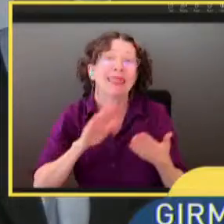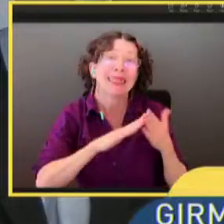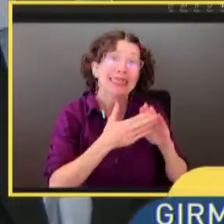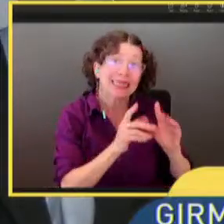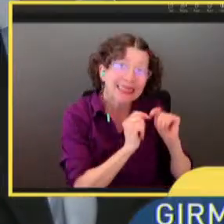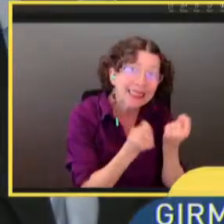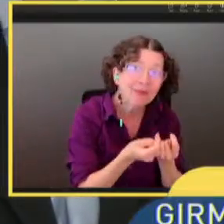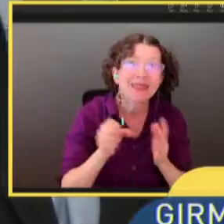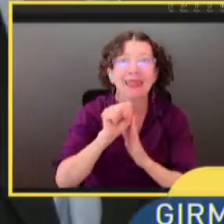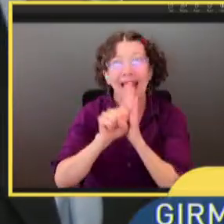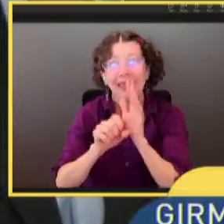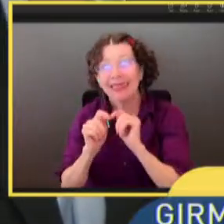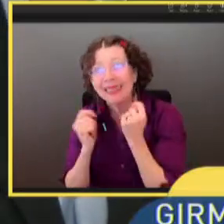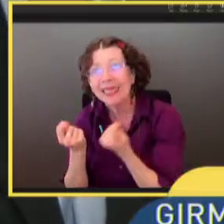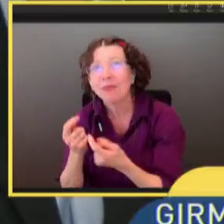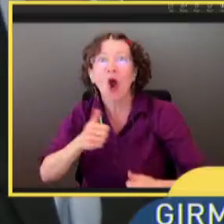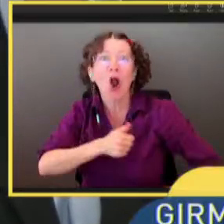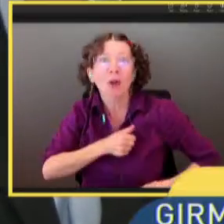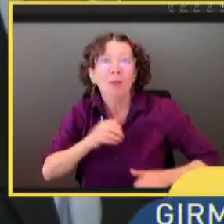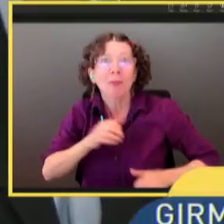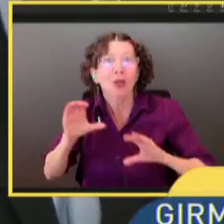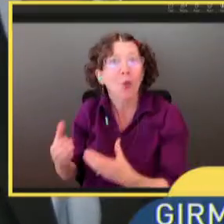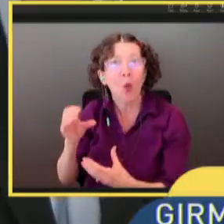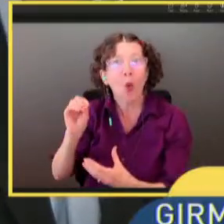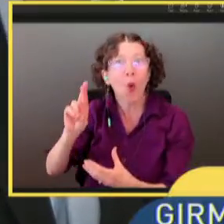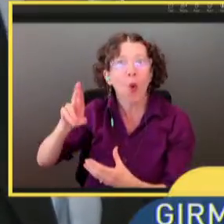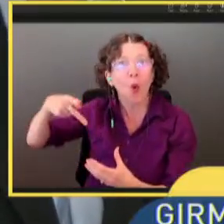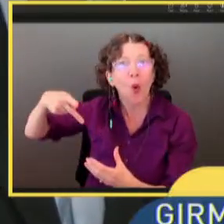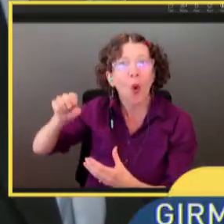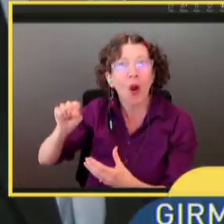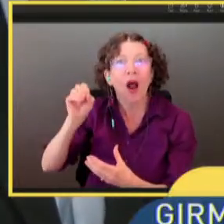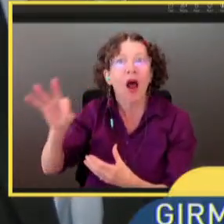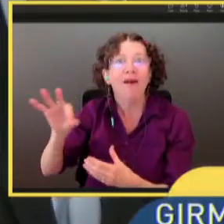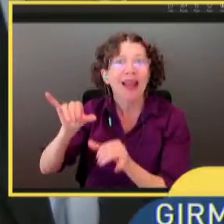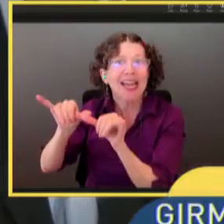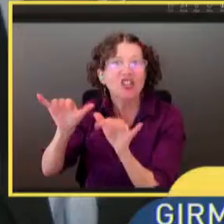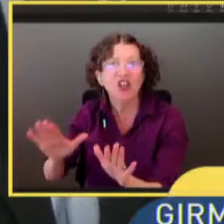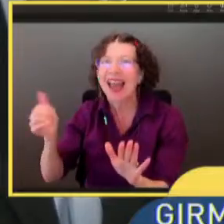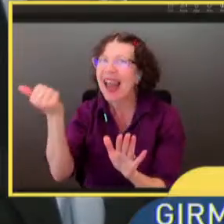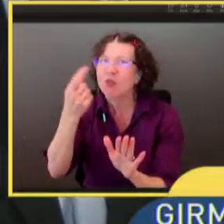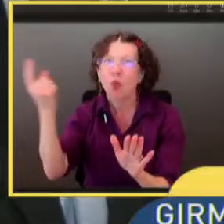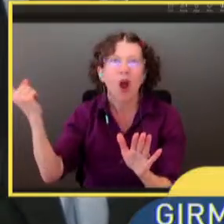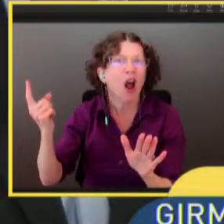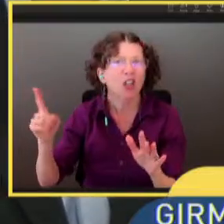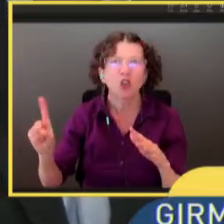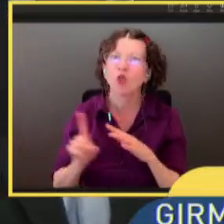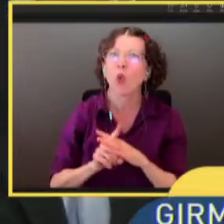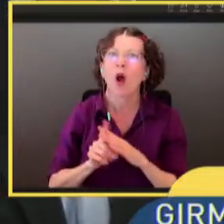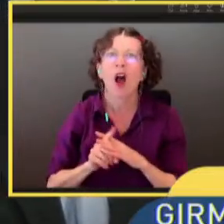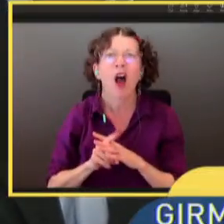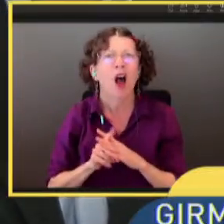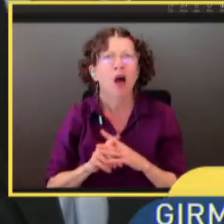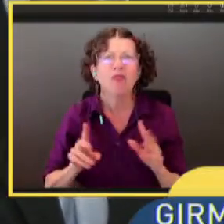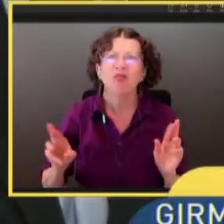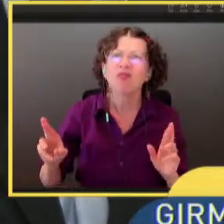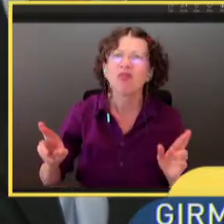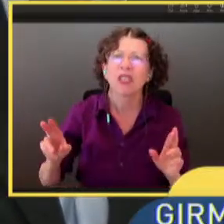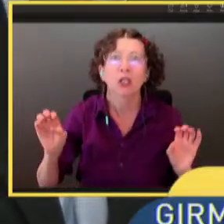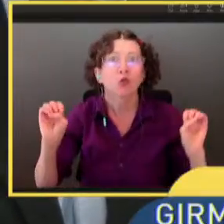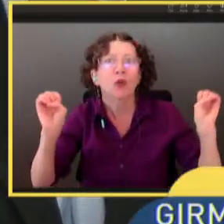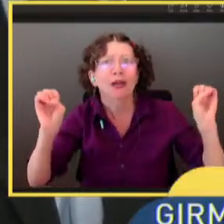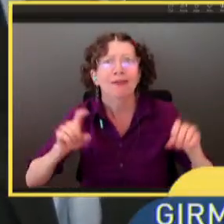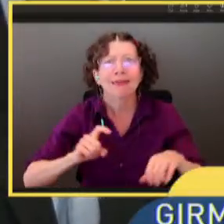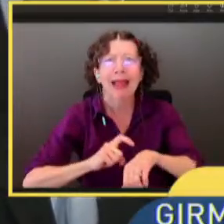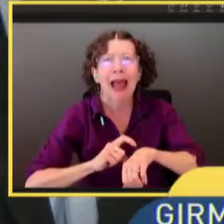206-296-8200. Or if it seems urgent, please do call 911. We're so grateful for the vigilance and the hard work of all of our county